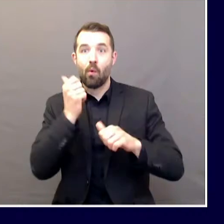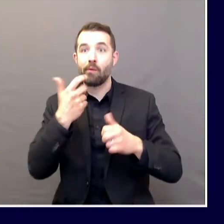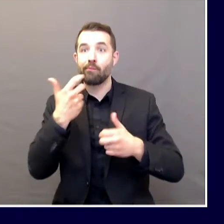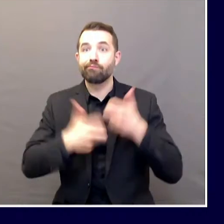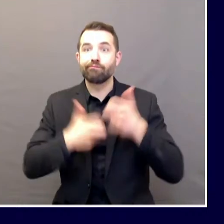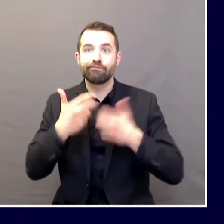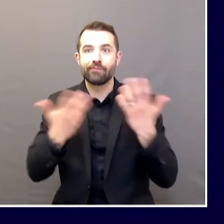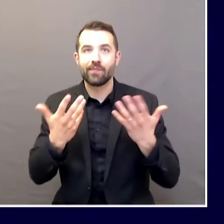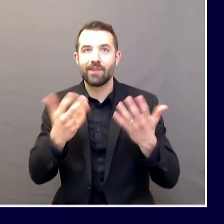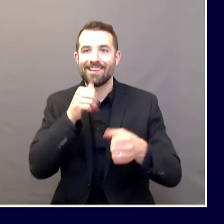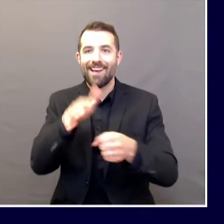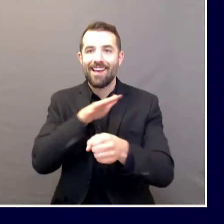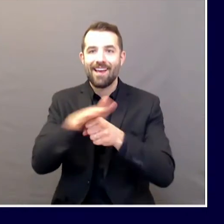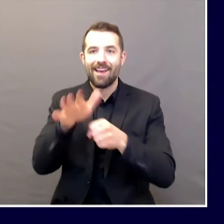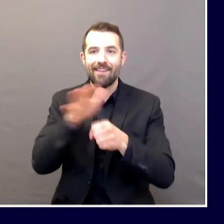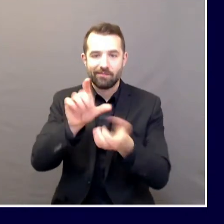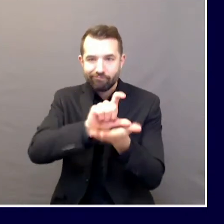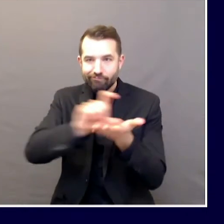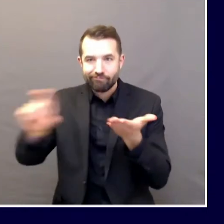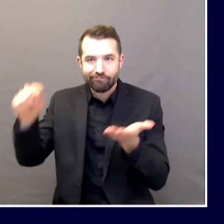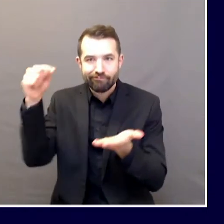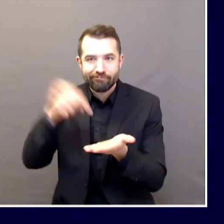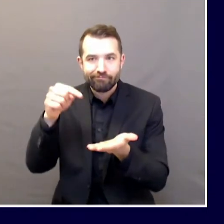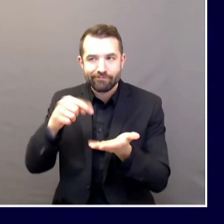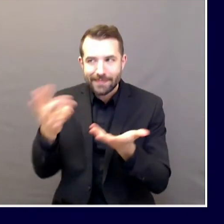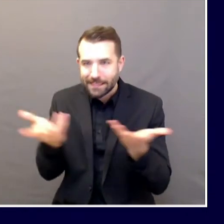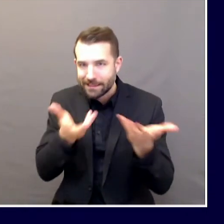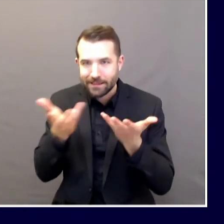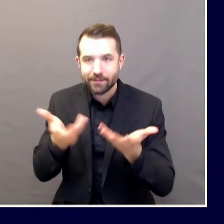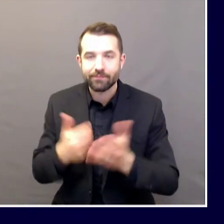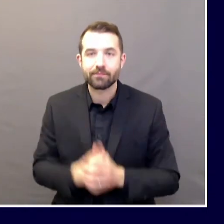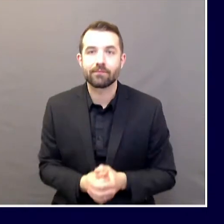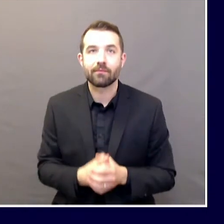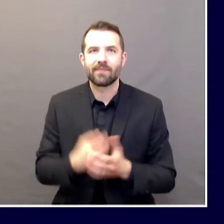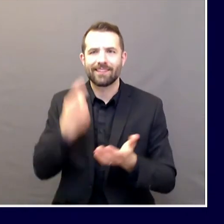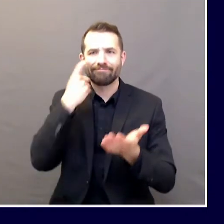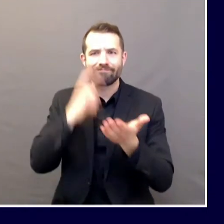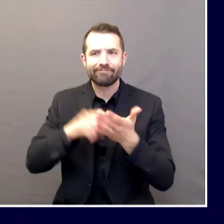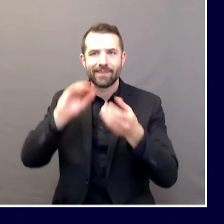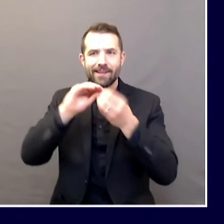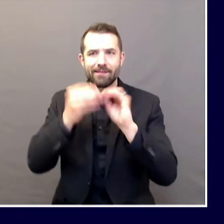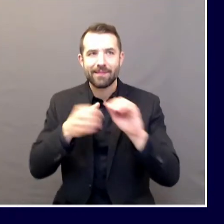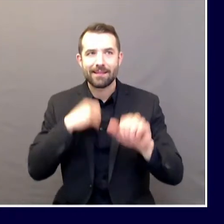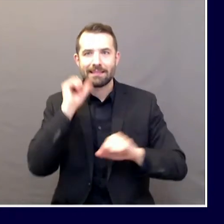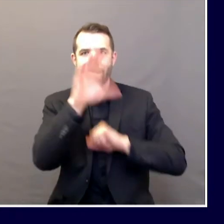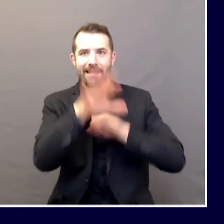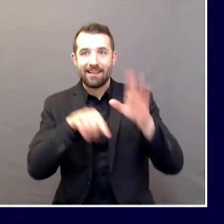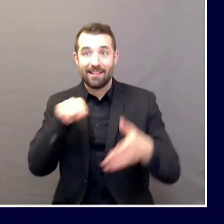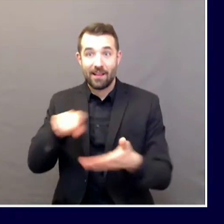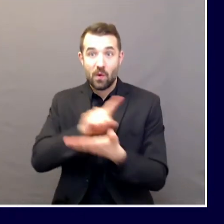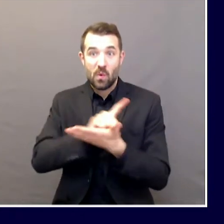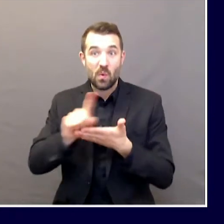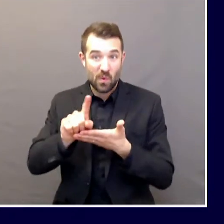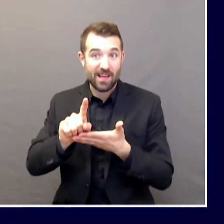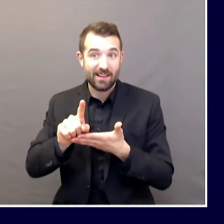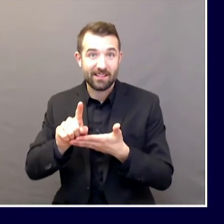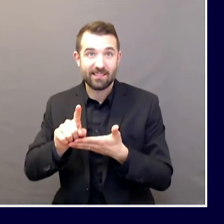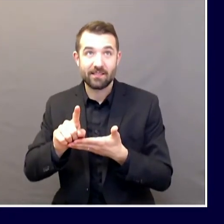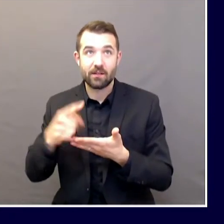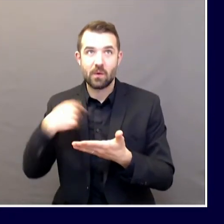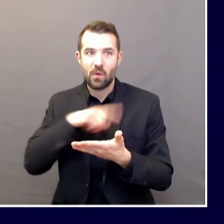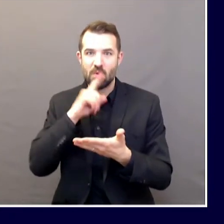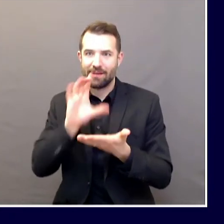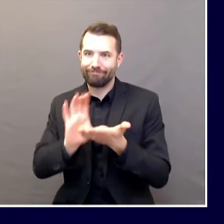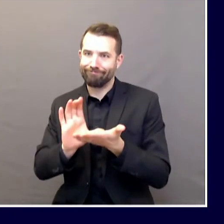counties. Folks will see in the vaccine that's going to those counties this week, we've taken steps to allocate as much as we